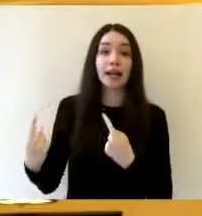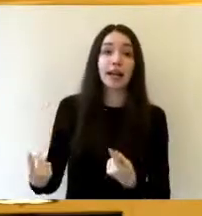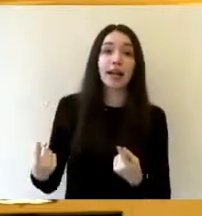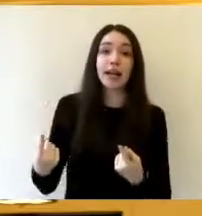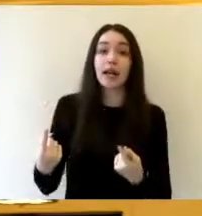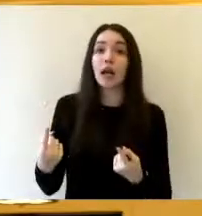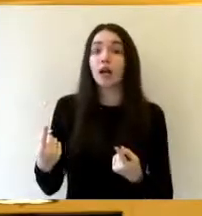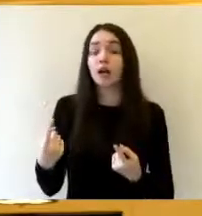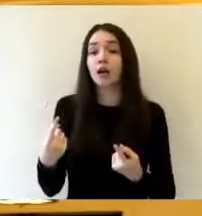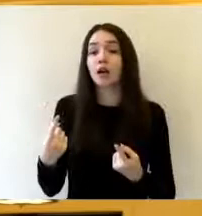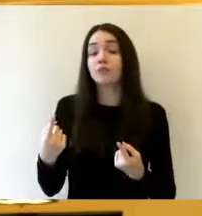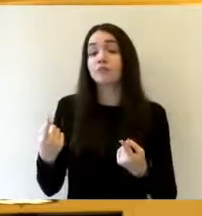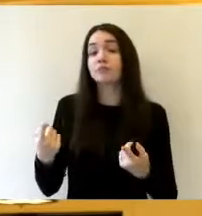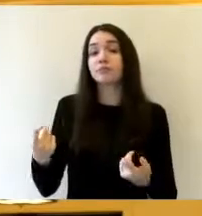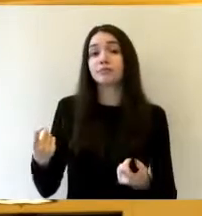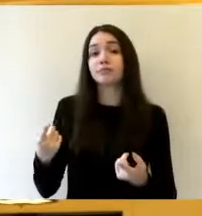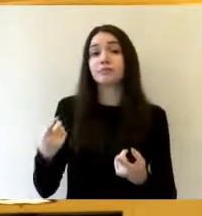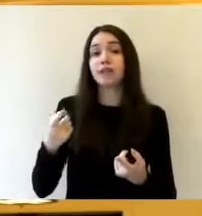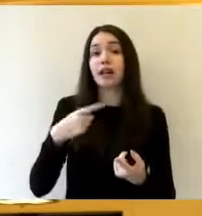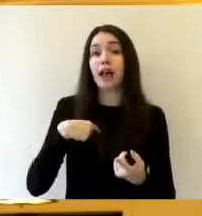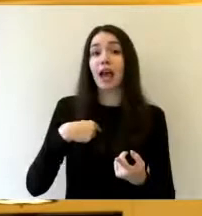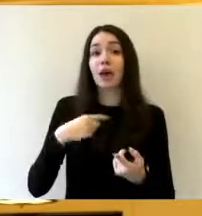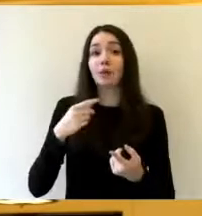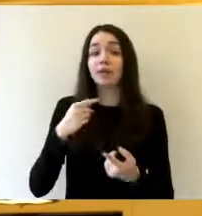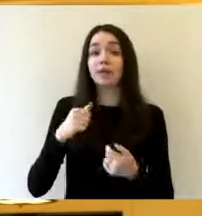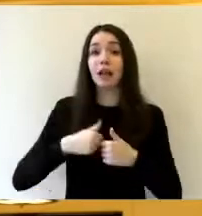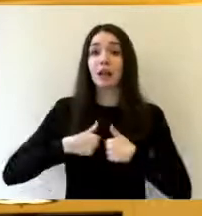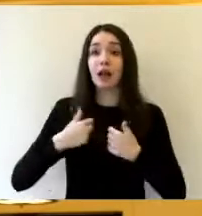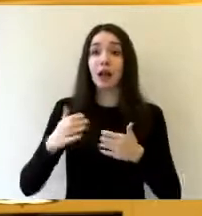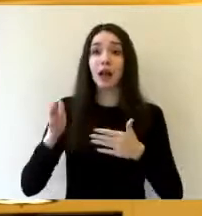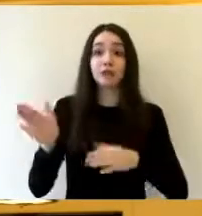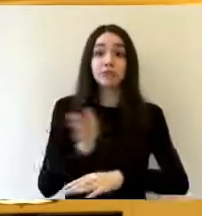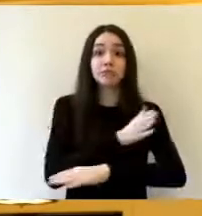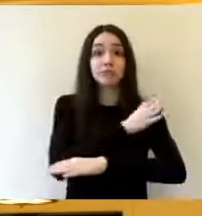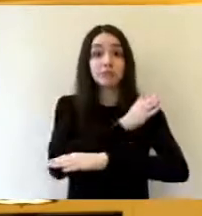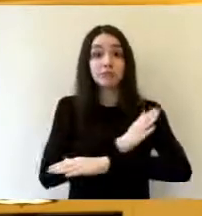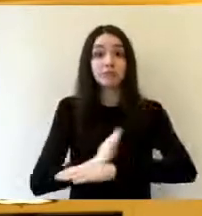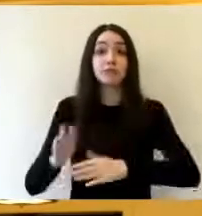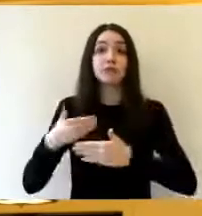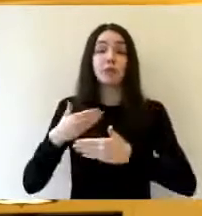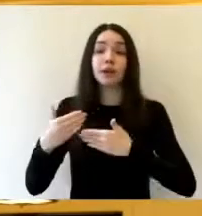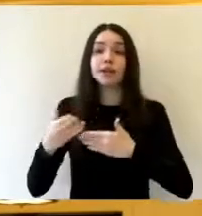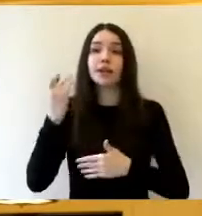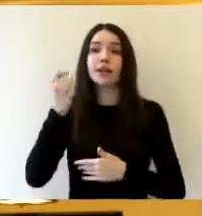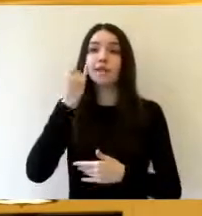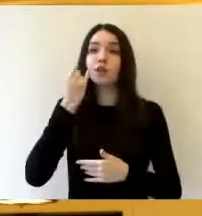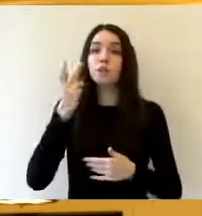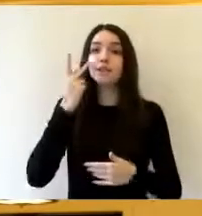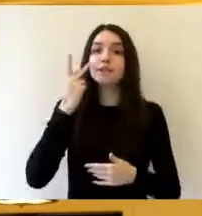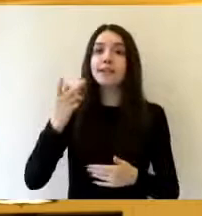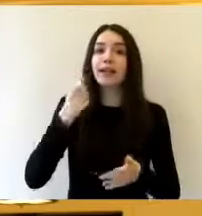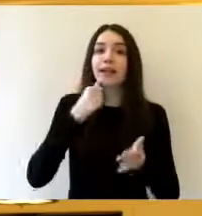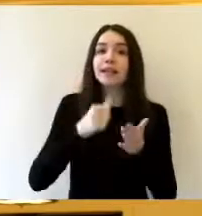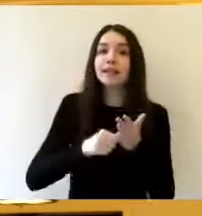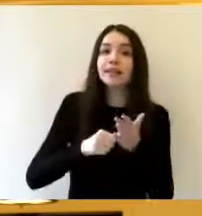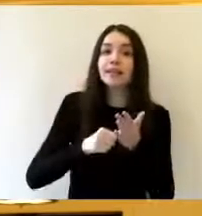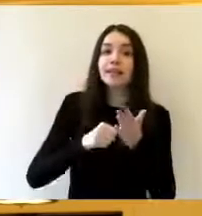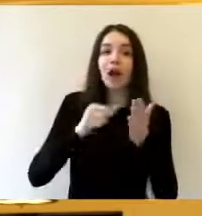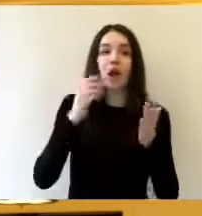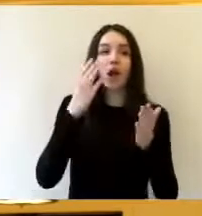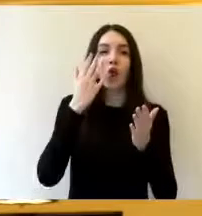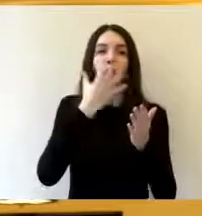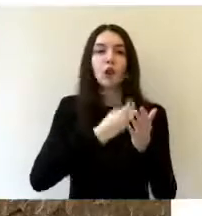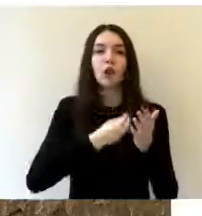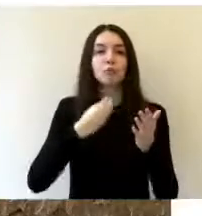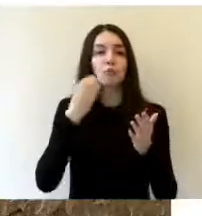unveiling of that project. And I think that's, again, something important to notice. If you see a stroke of a letter and it looks beautiful, it's because it was designed that way. Somebody